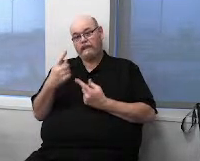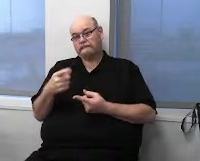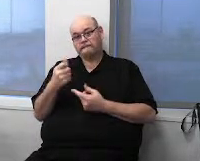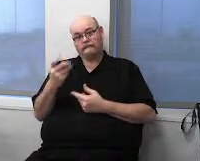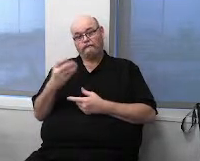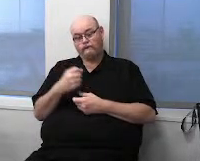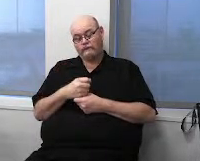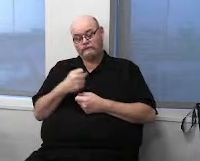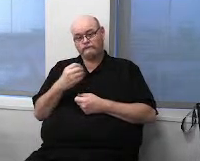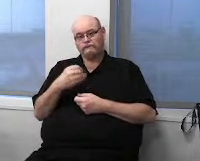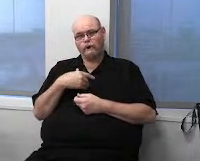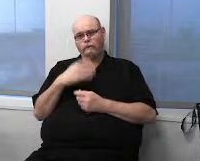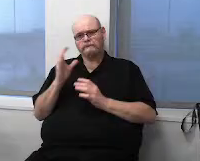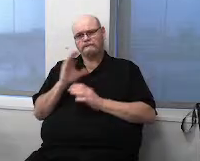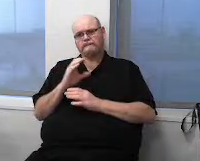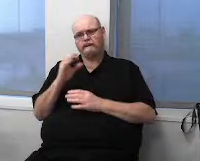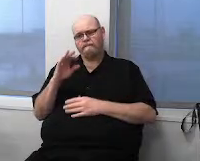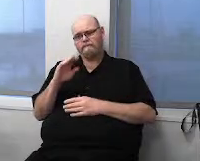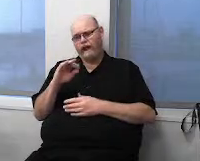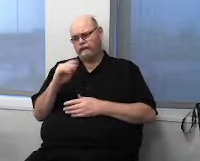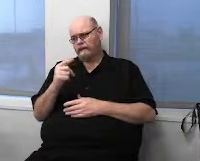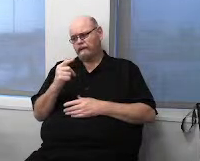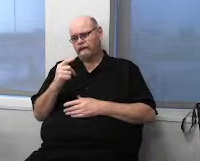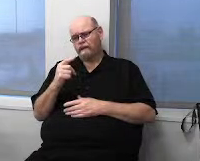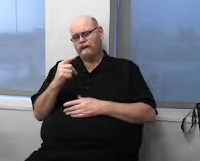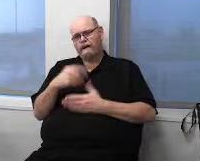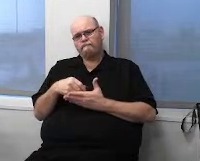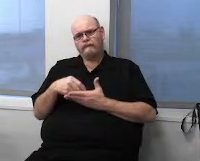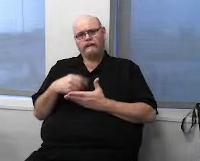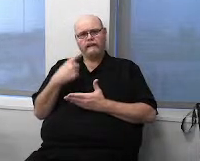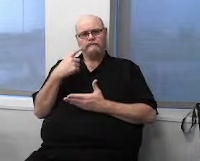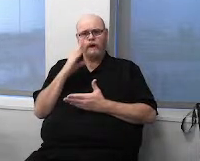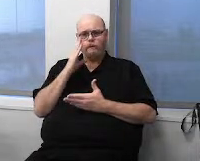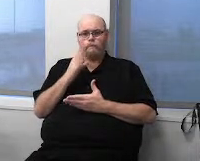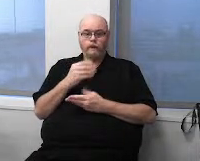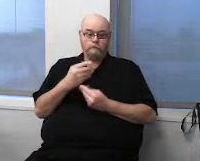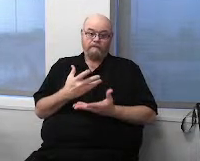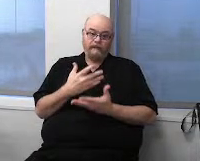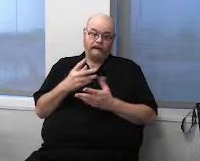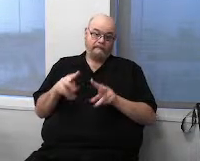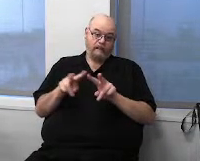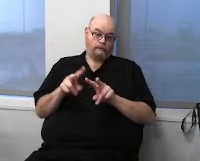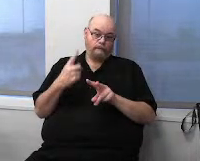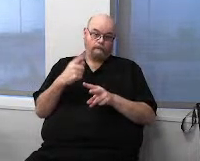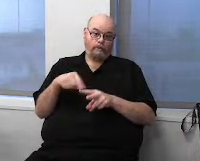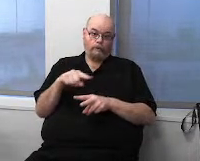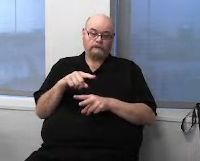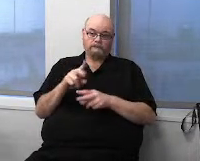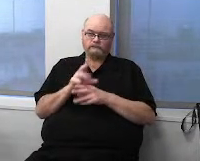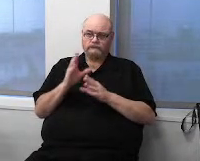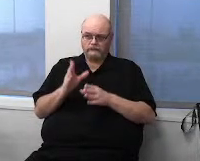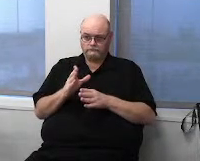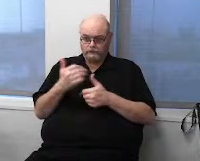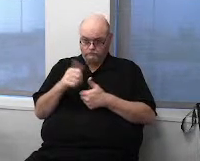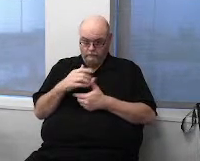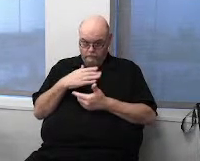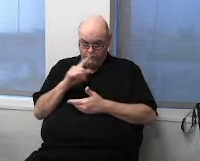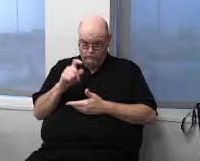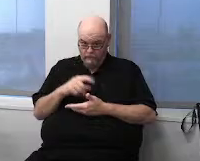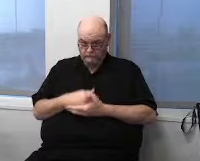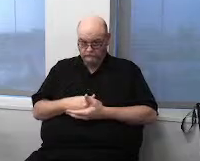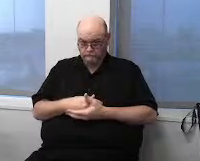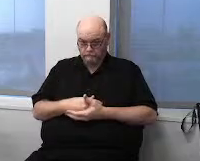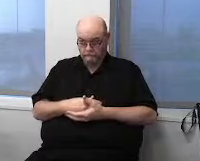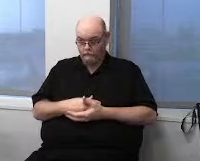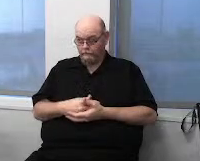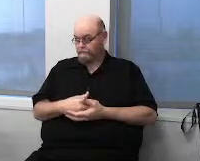in the last several years. So we're seeking funding to be able to complete a project that will provide value to the customers. Do you remember my